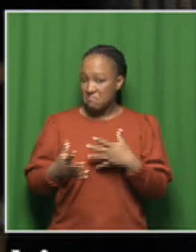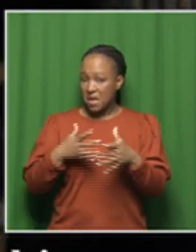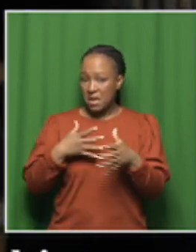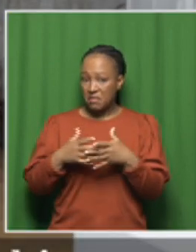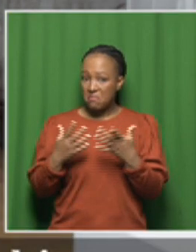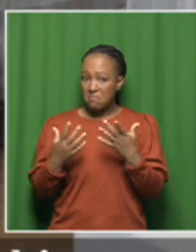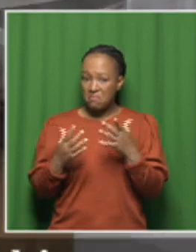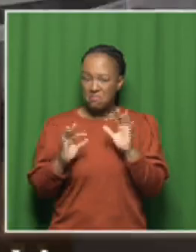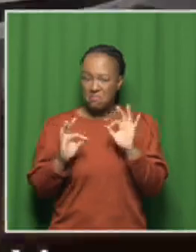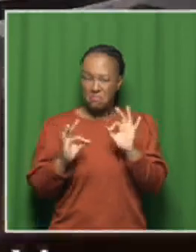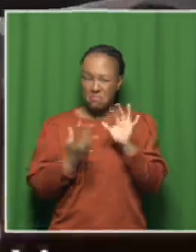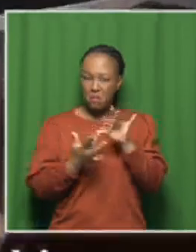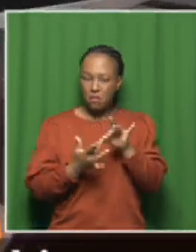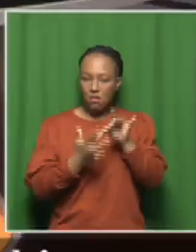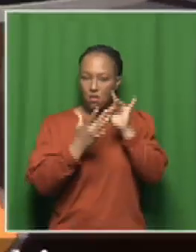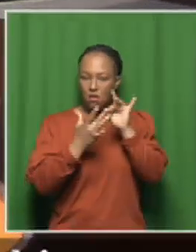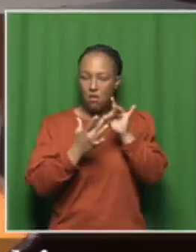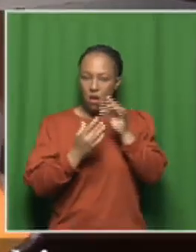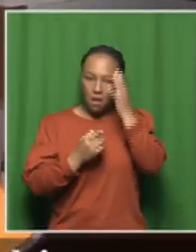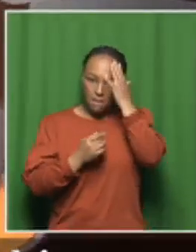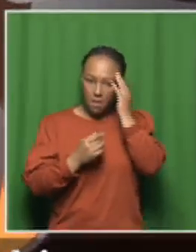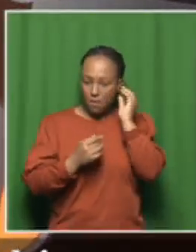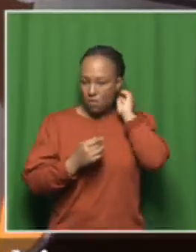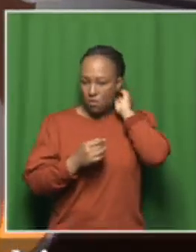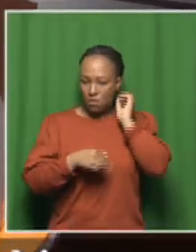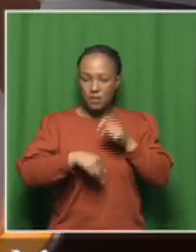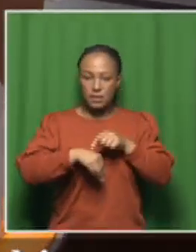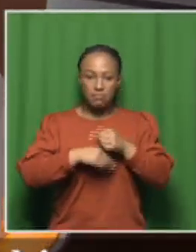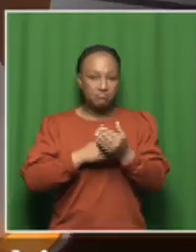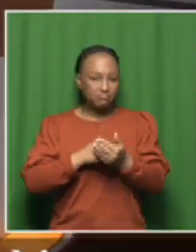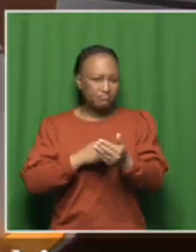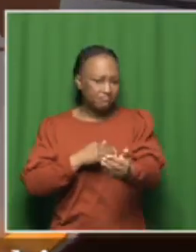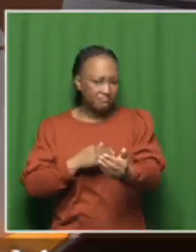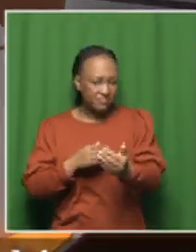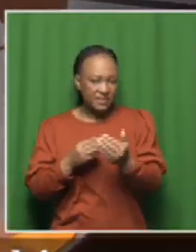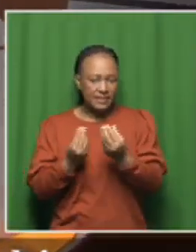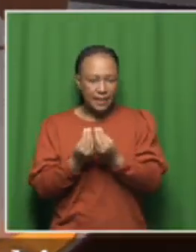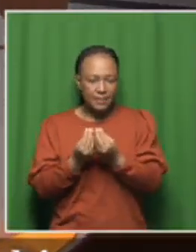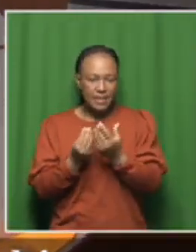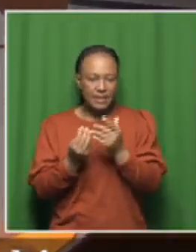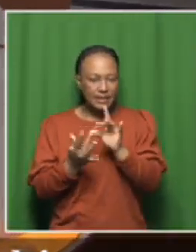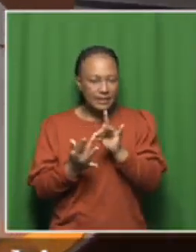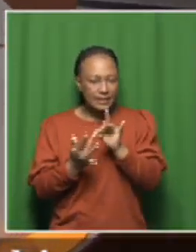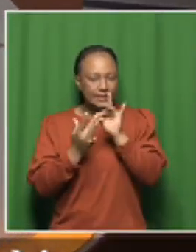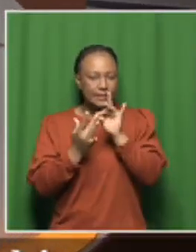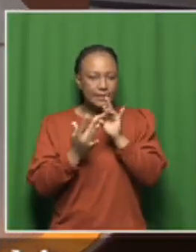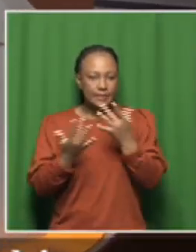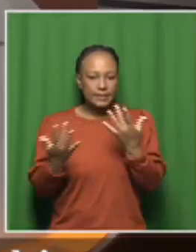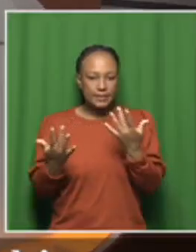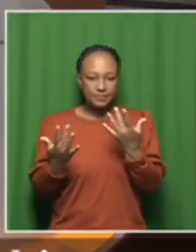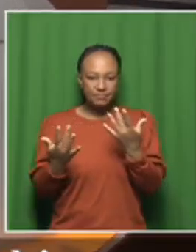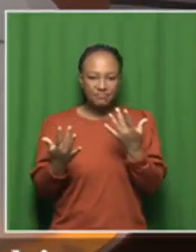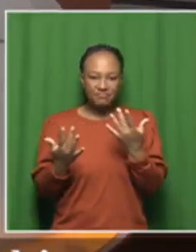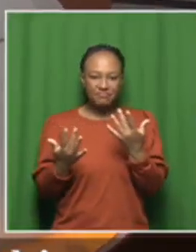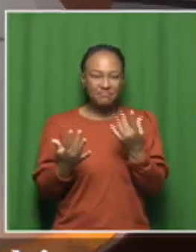you in particular. What's been a memorable moment through this entire process even? Two things. One, the students.